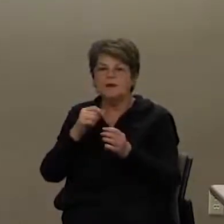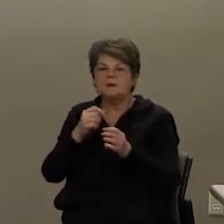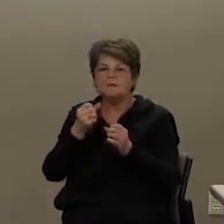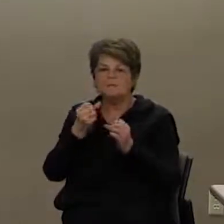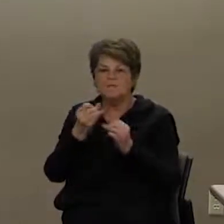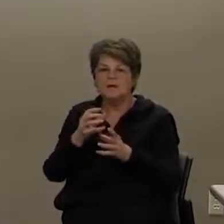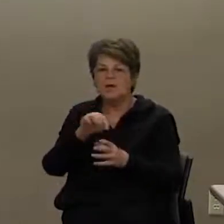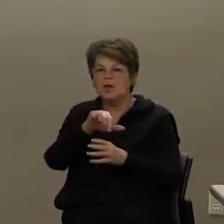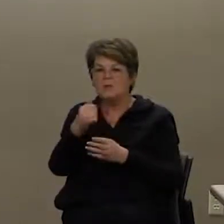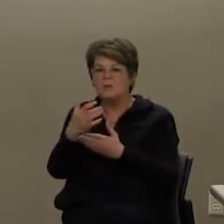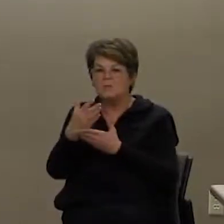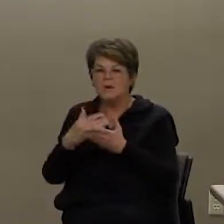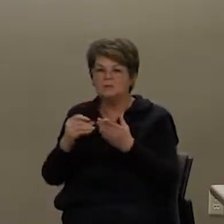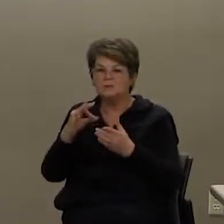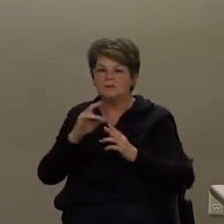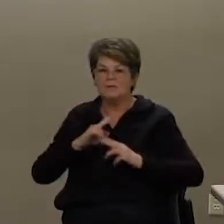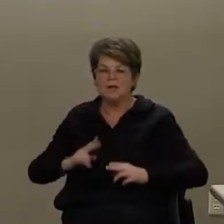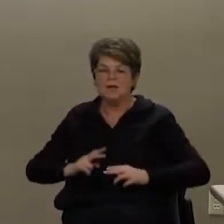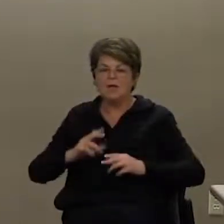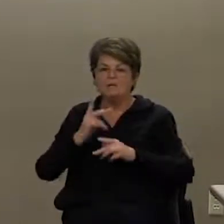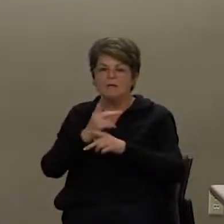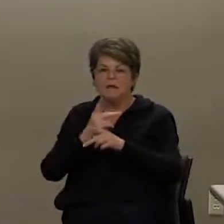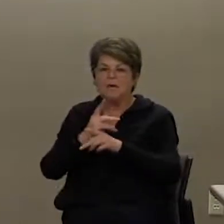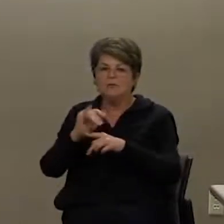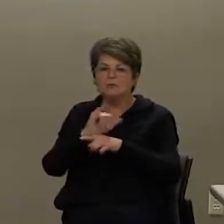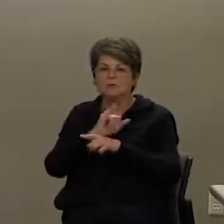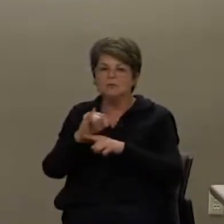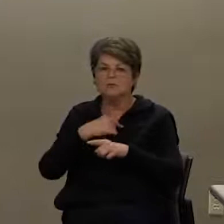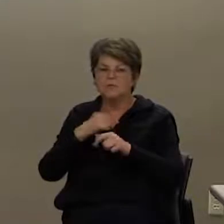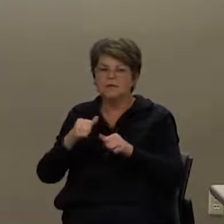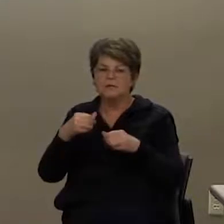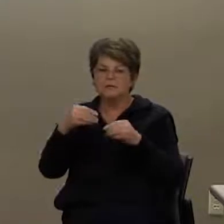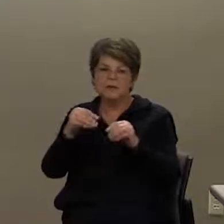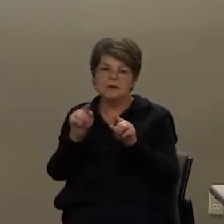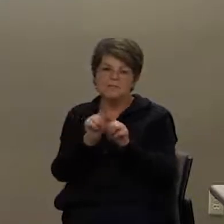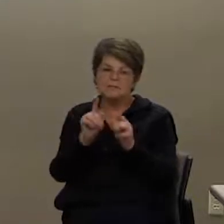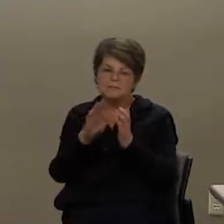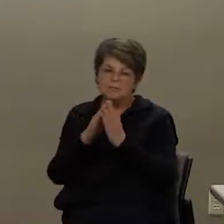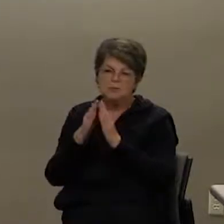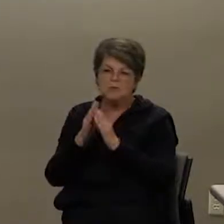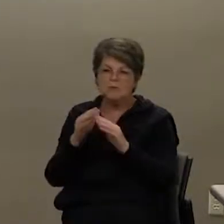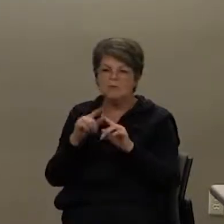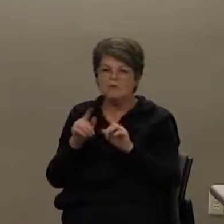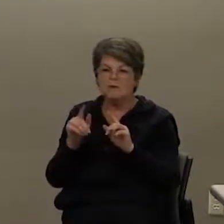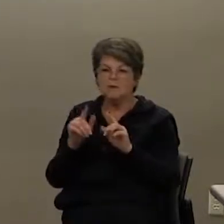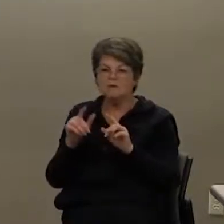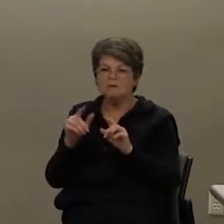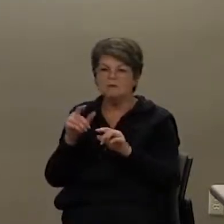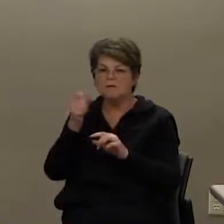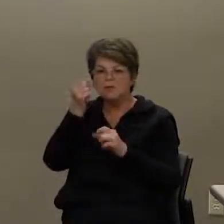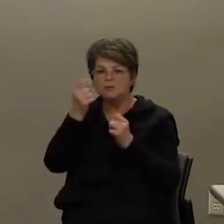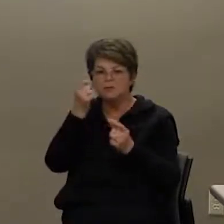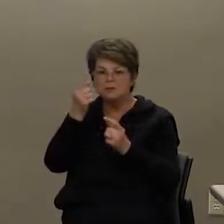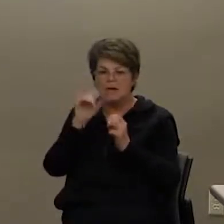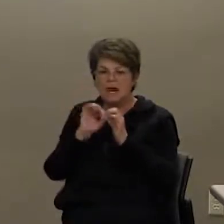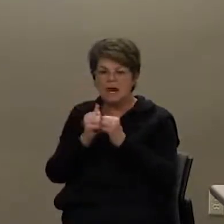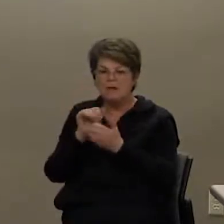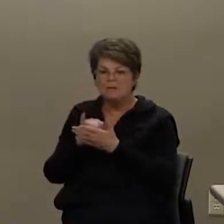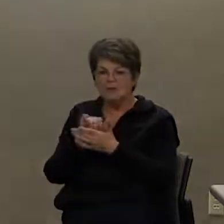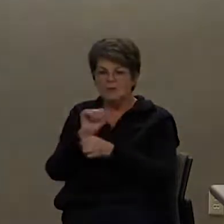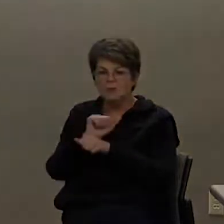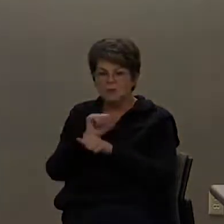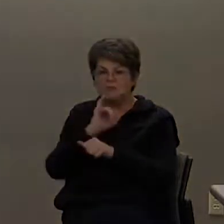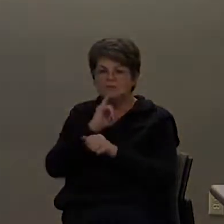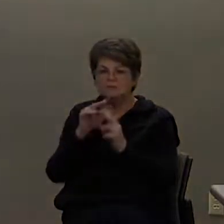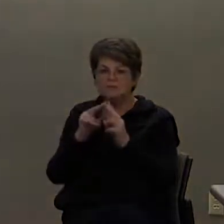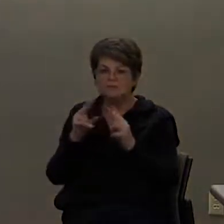parts of the healthcare industry that we can be a part of that we can try and sell as a community. And so, but having understanding how this works, I think is very,